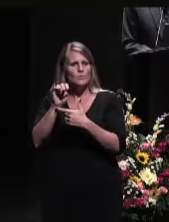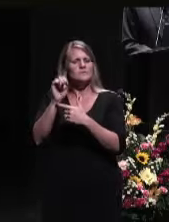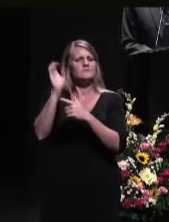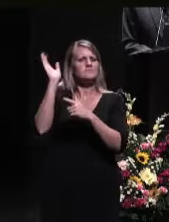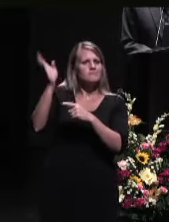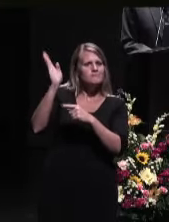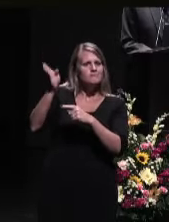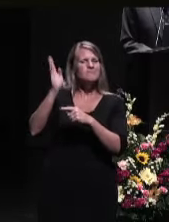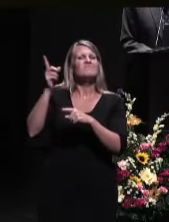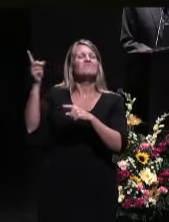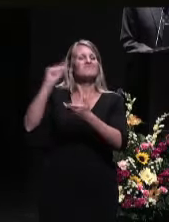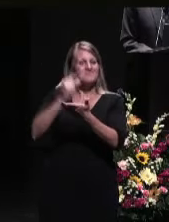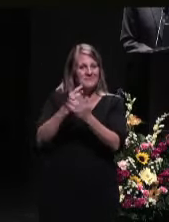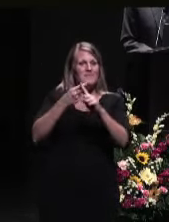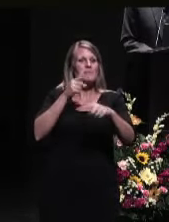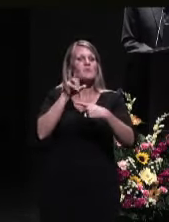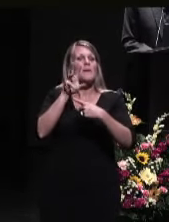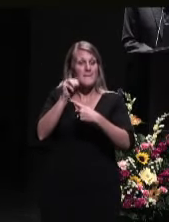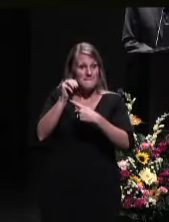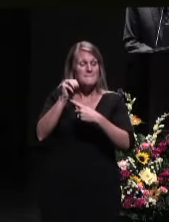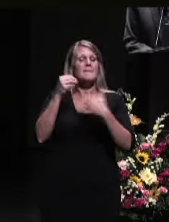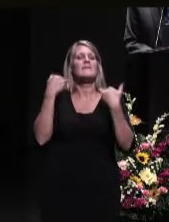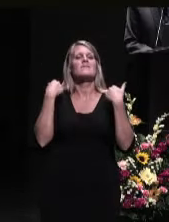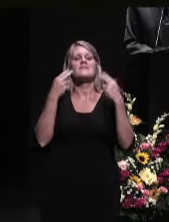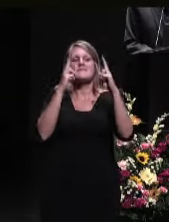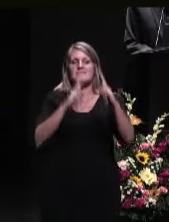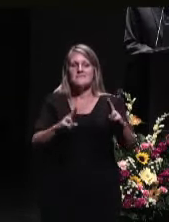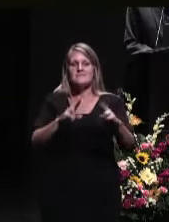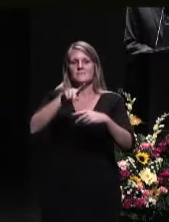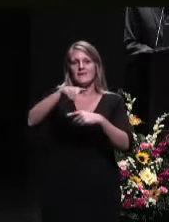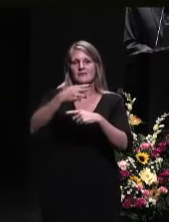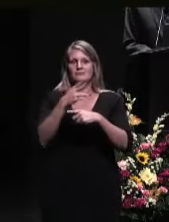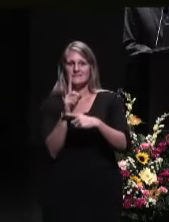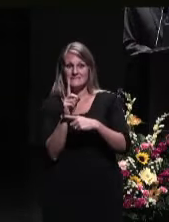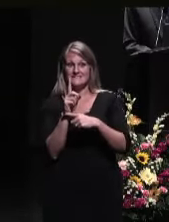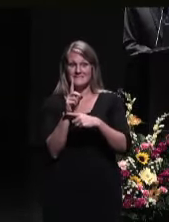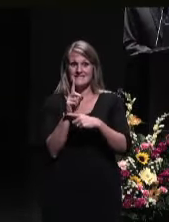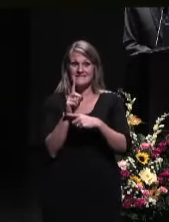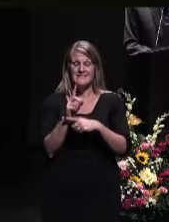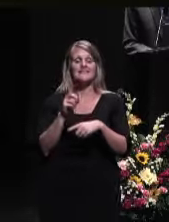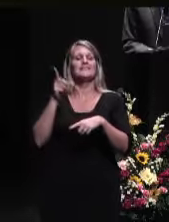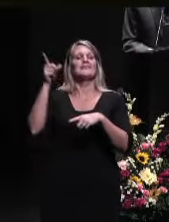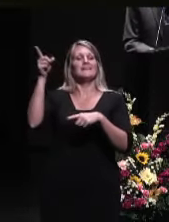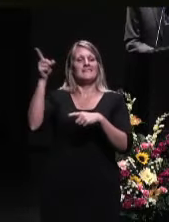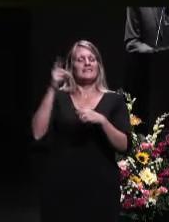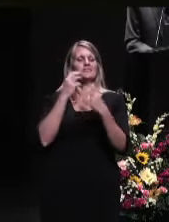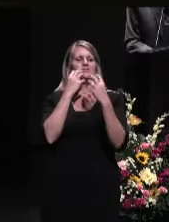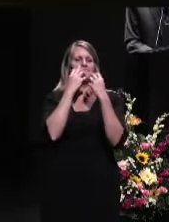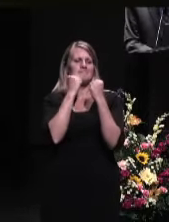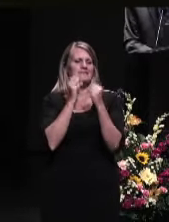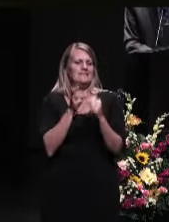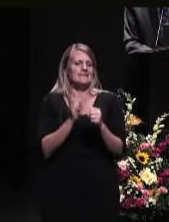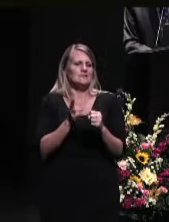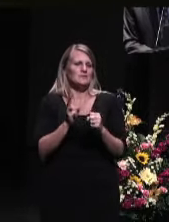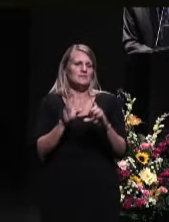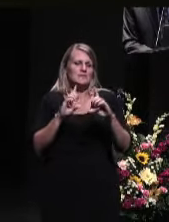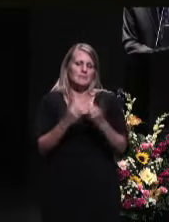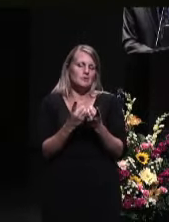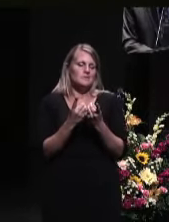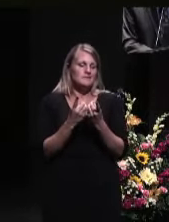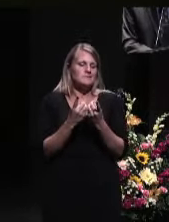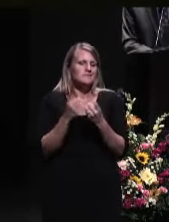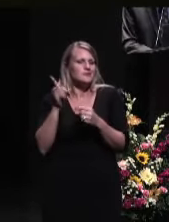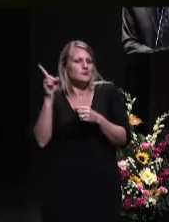UW-Milwaukee, receiving her honorary doctorate from UWM in 2014, and she also chairs the History Department at Harvard, a